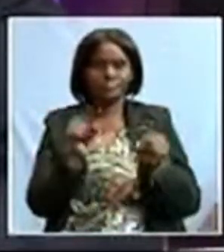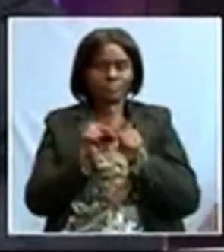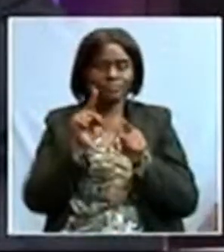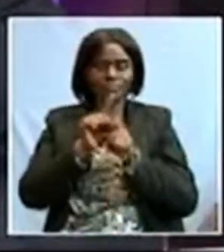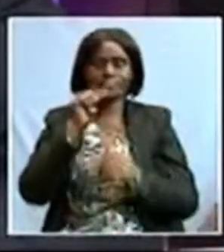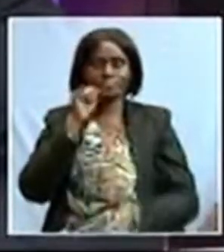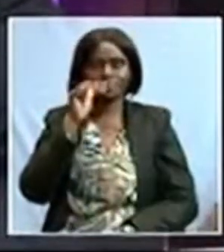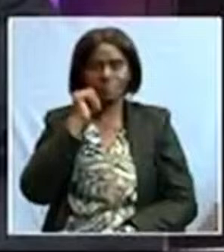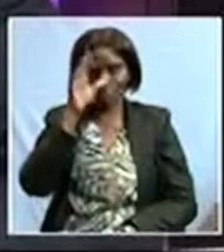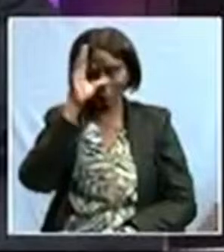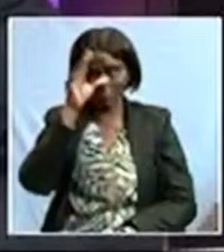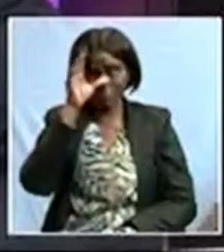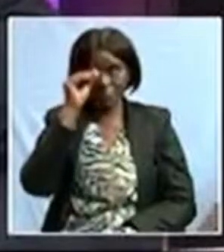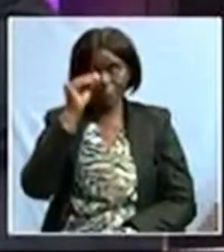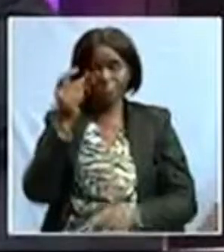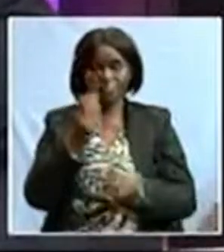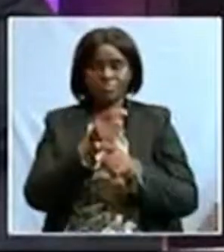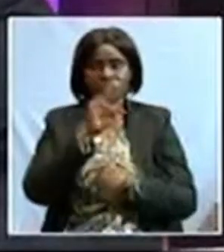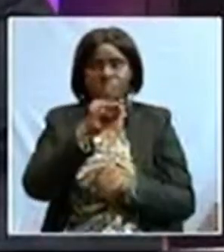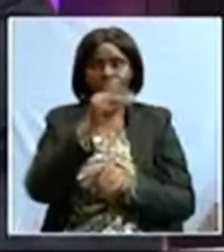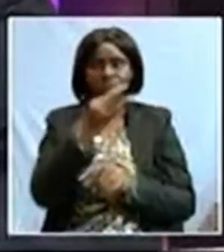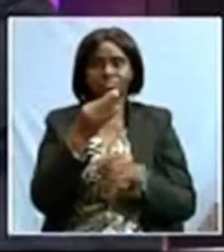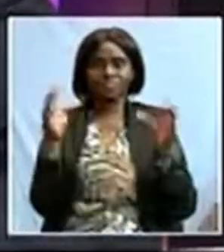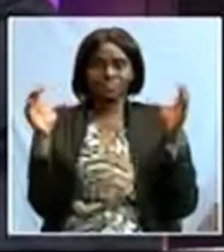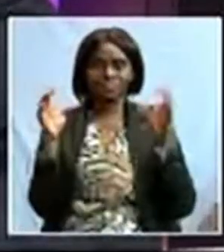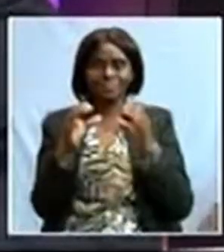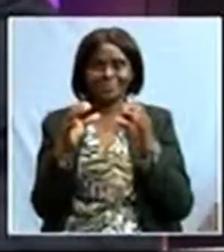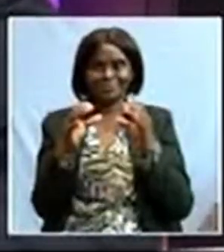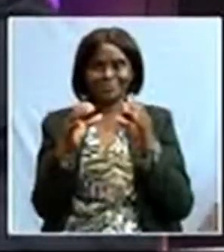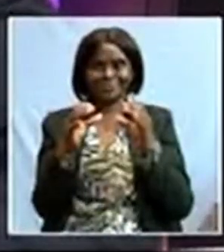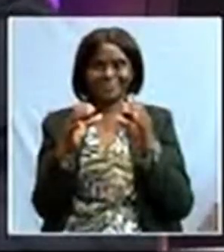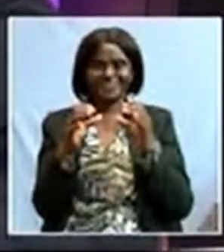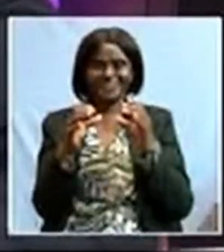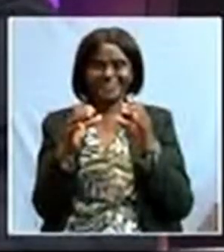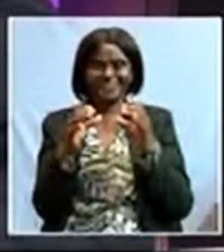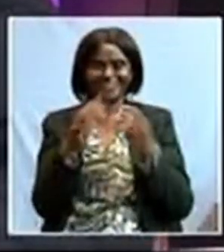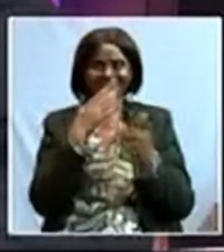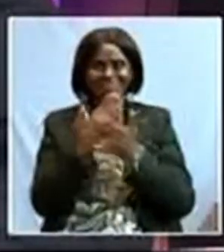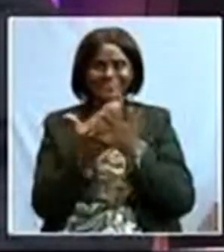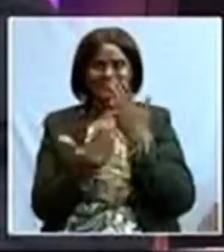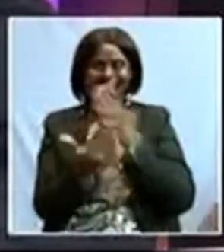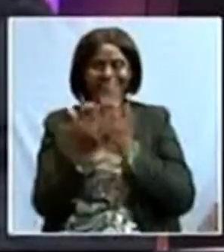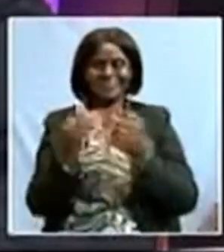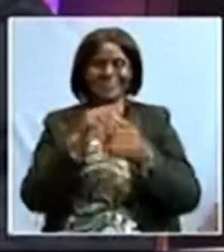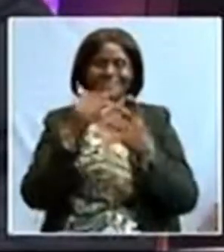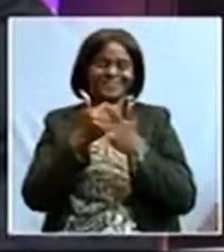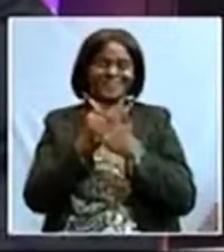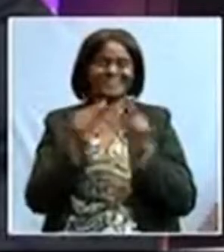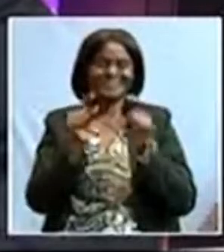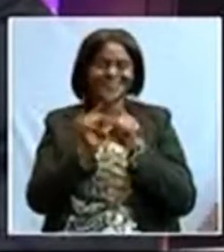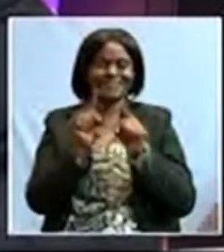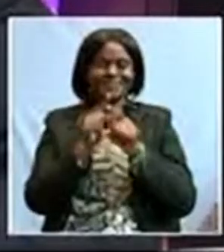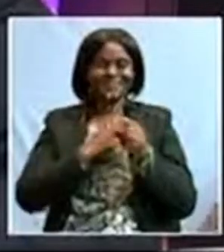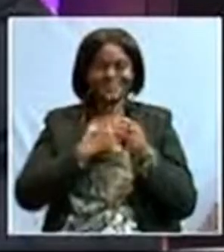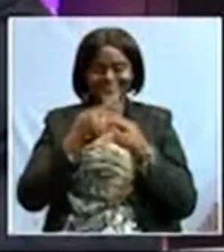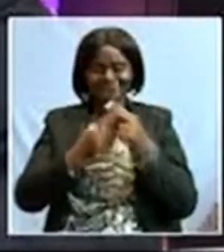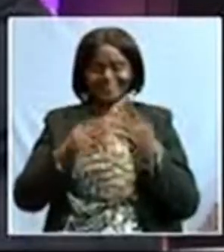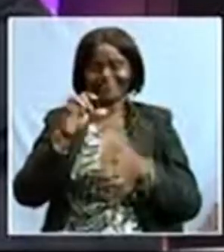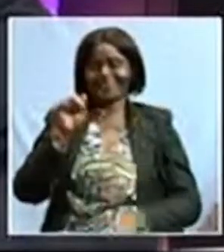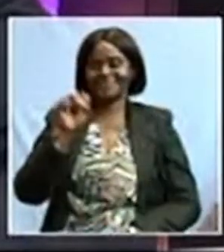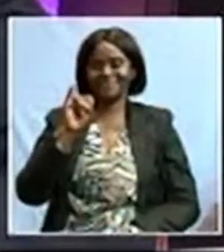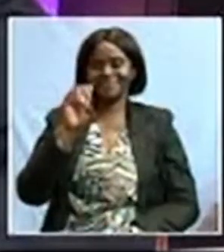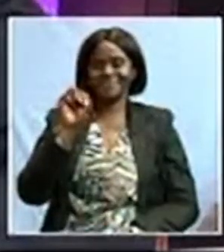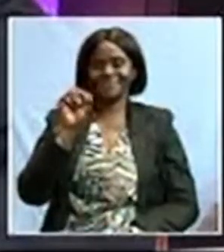and gentlemen from Mufulira Municipal Council. Good morning to you all. My name is Simkonda